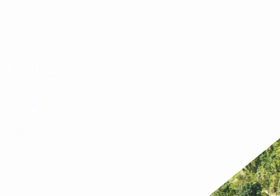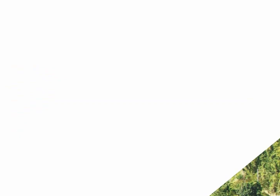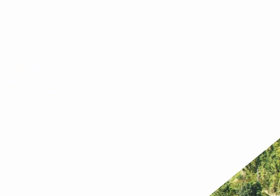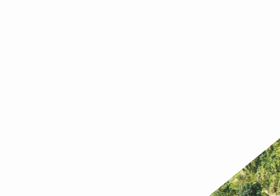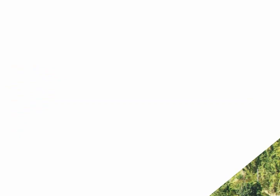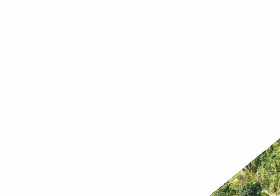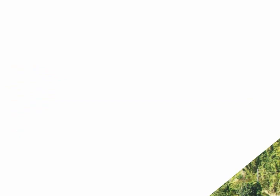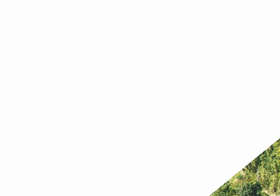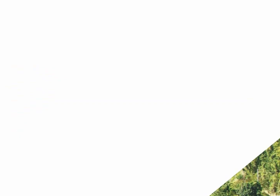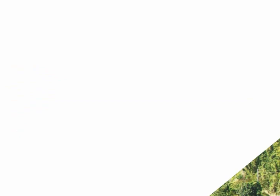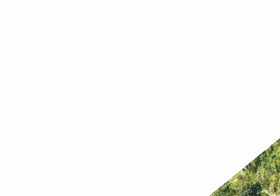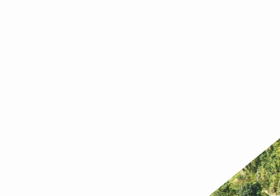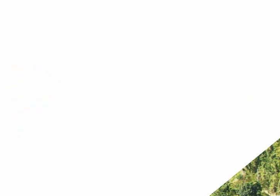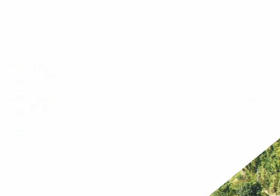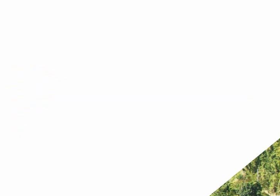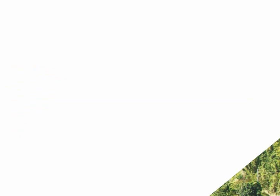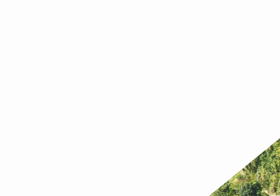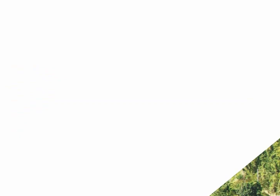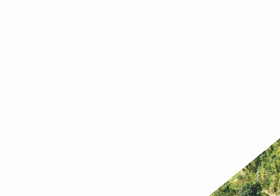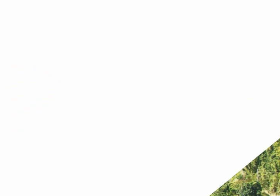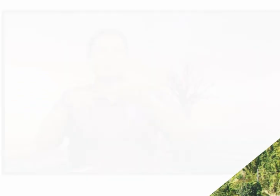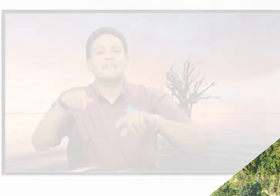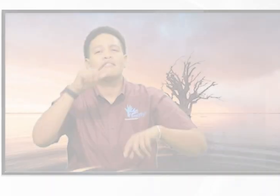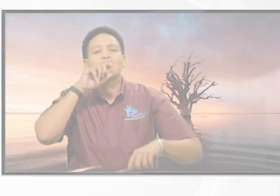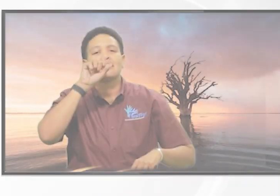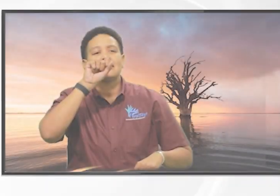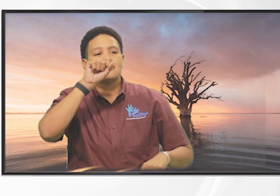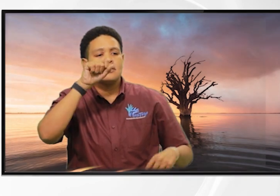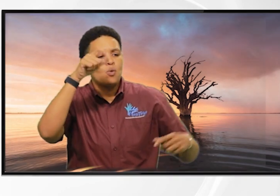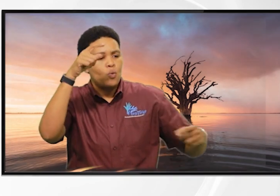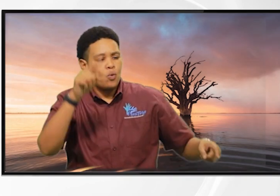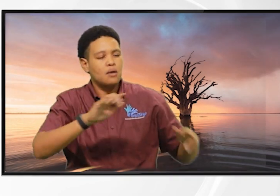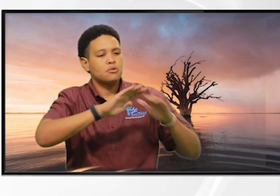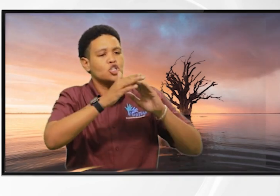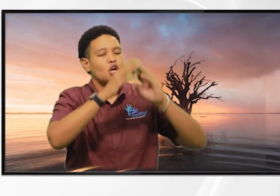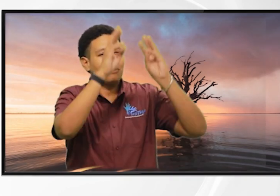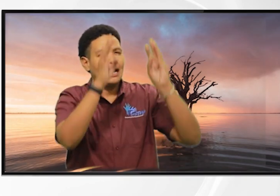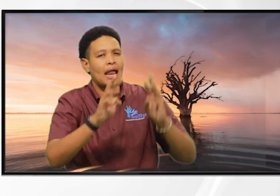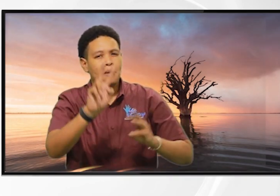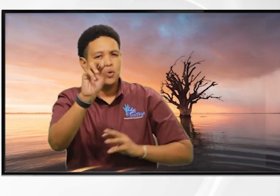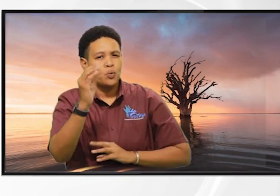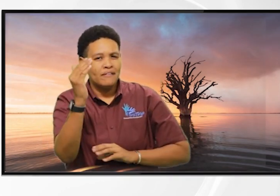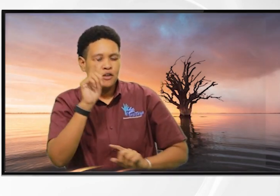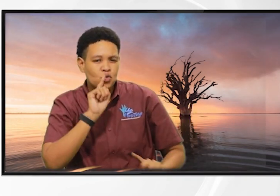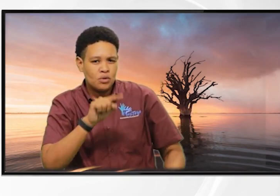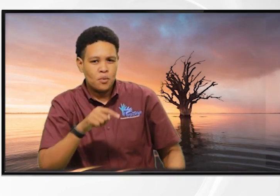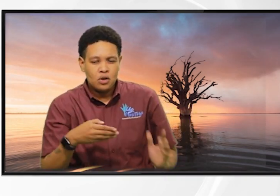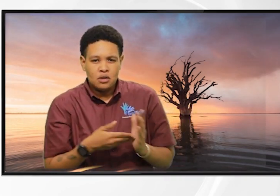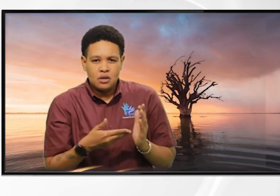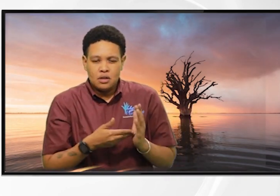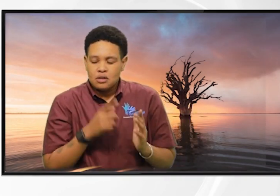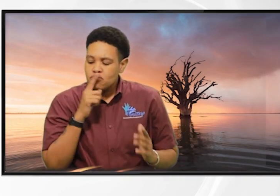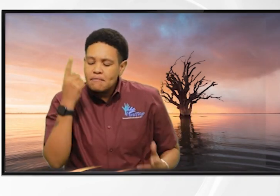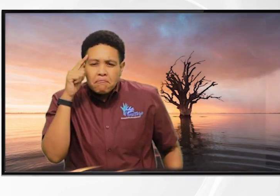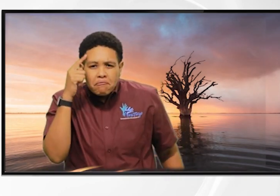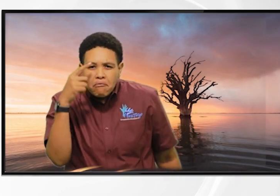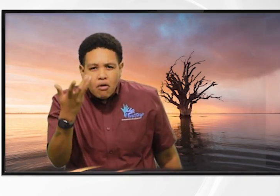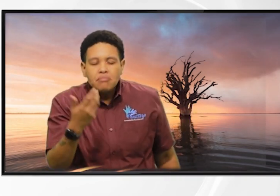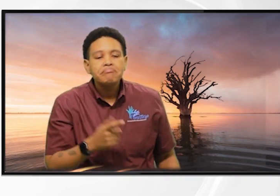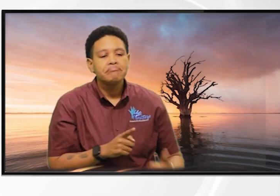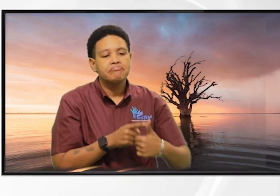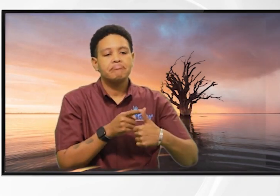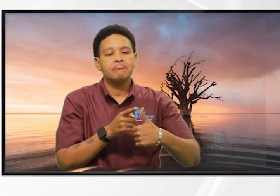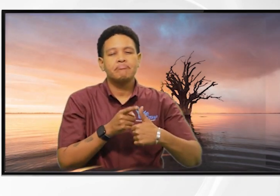Conclusion. The objective of the State of the Jamaican Climate 2015 report are to